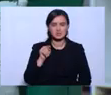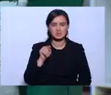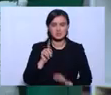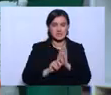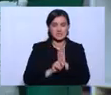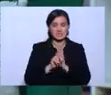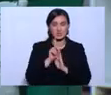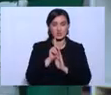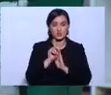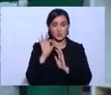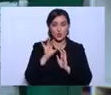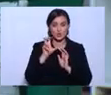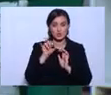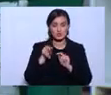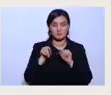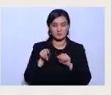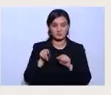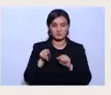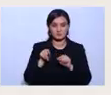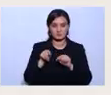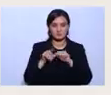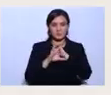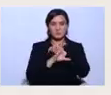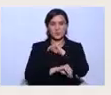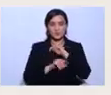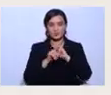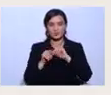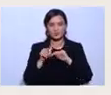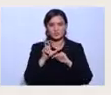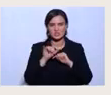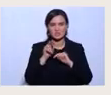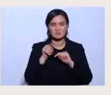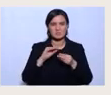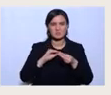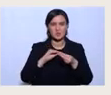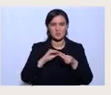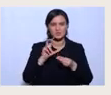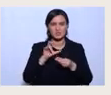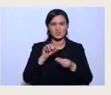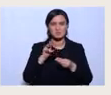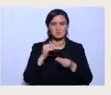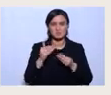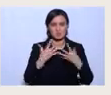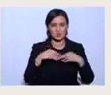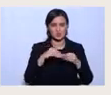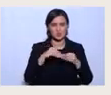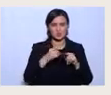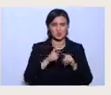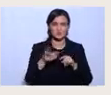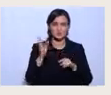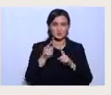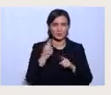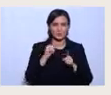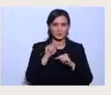about Jim, by the end, the doubts are gone. Jim is his friend. In fact, Jim is even his family. And let's return to this theme